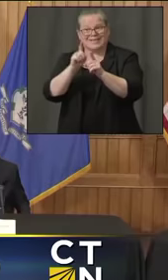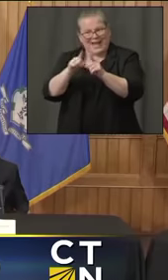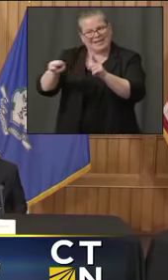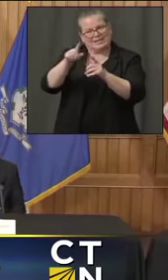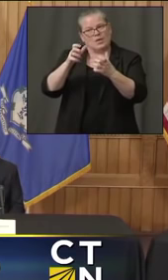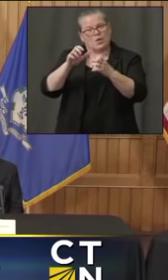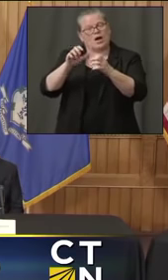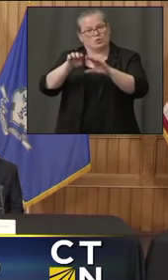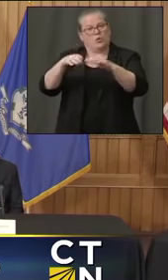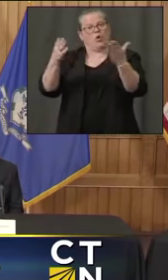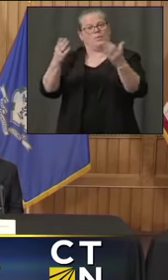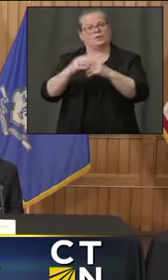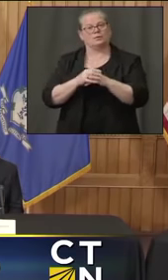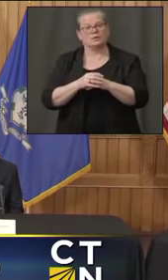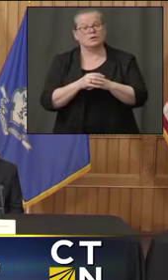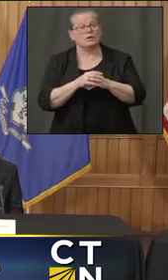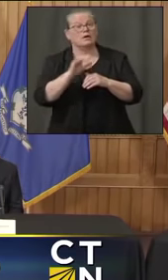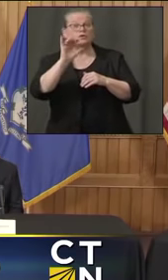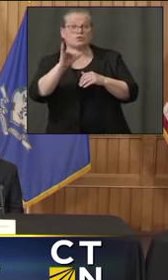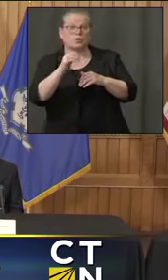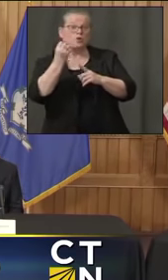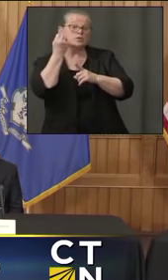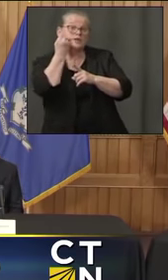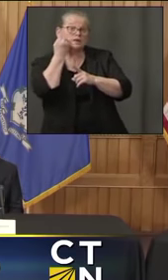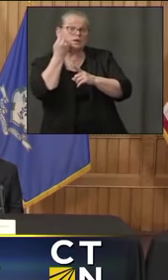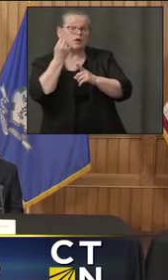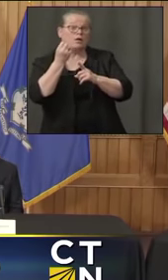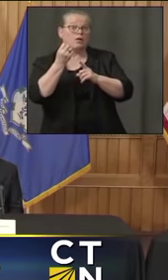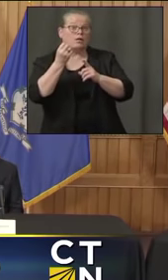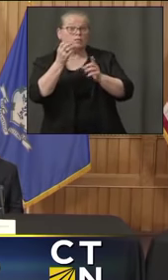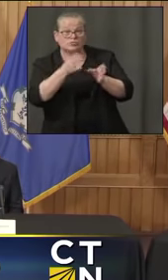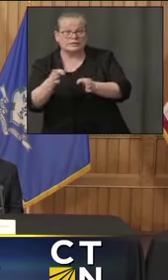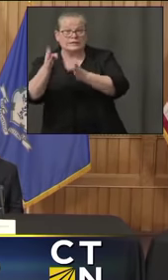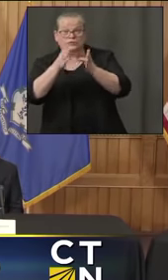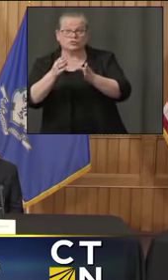elective procedures will continue as planned for next Wednesday?